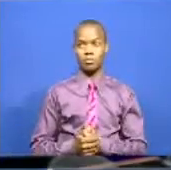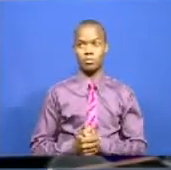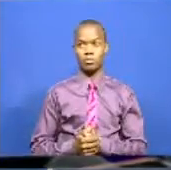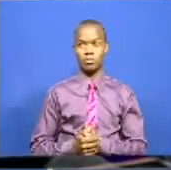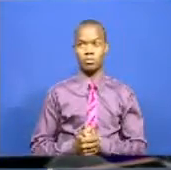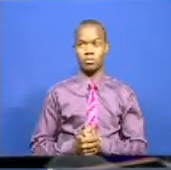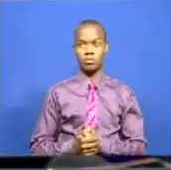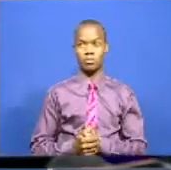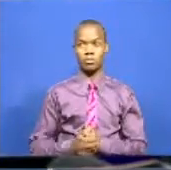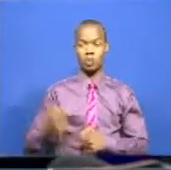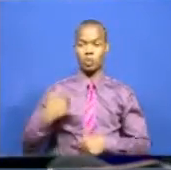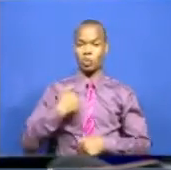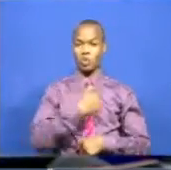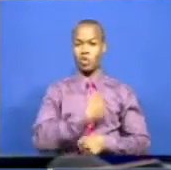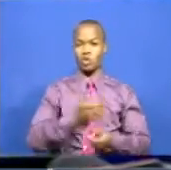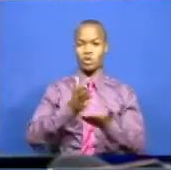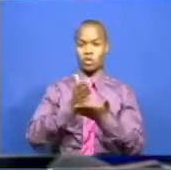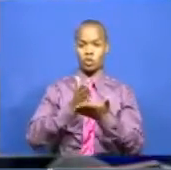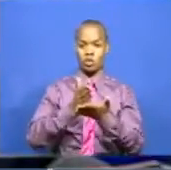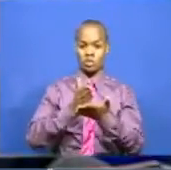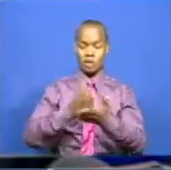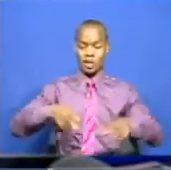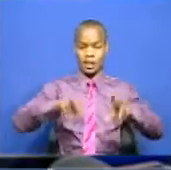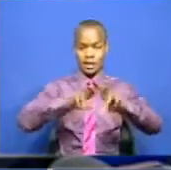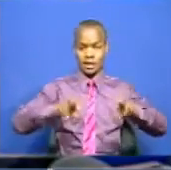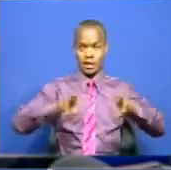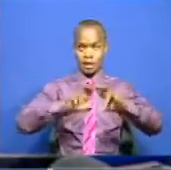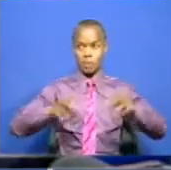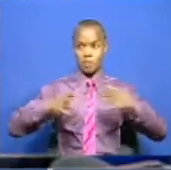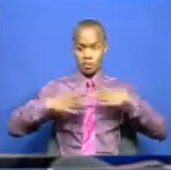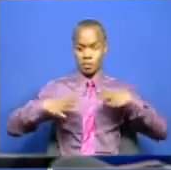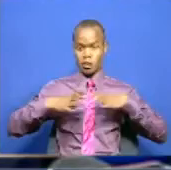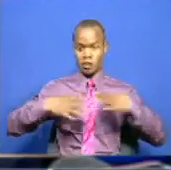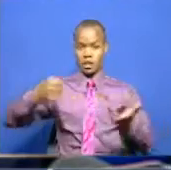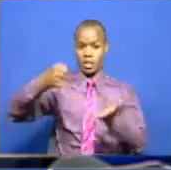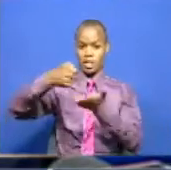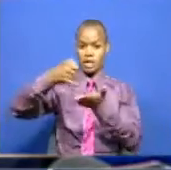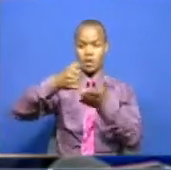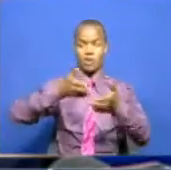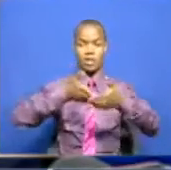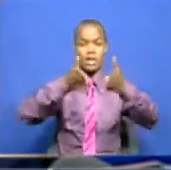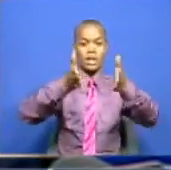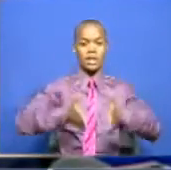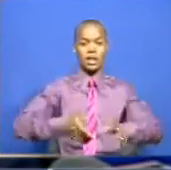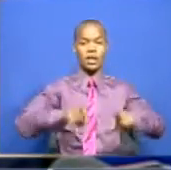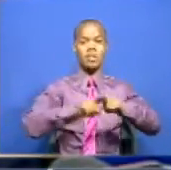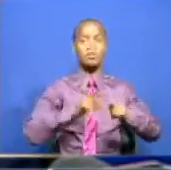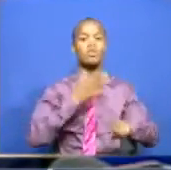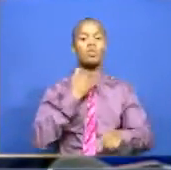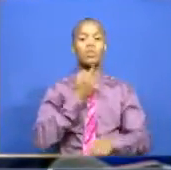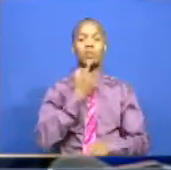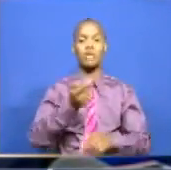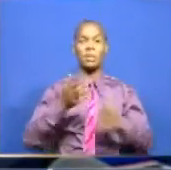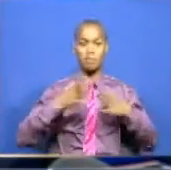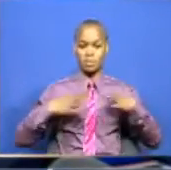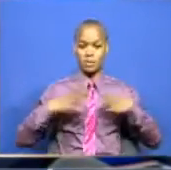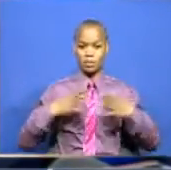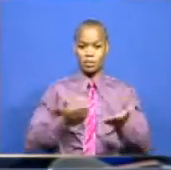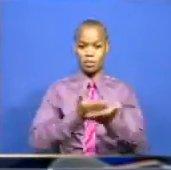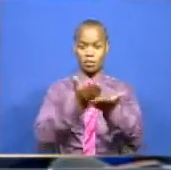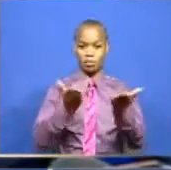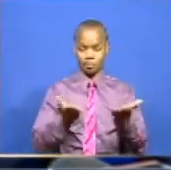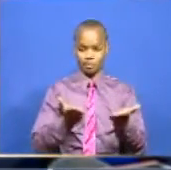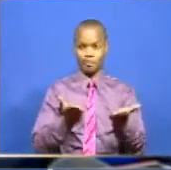We are in hot pursuit of certain people, including leaders. I want to assure the country on this particular